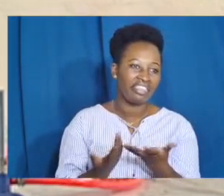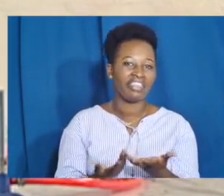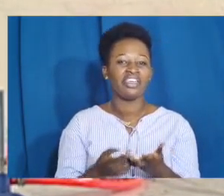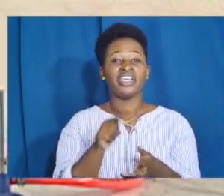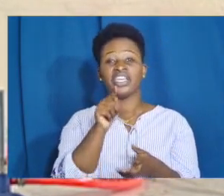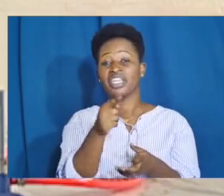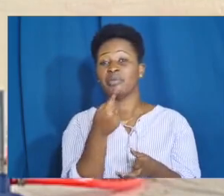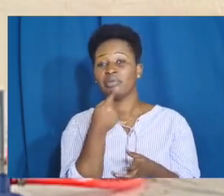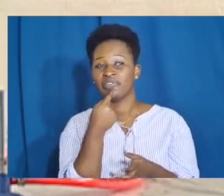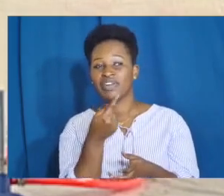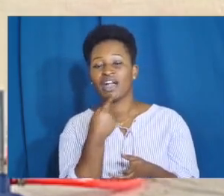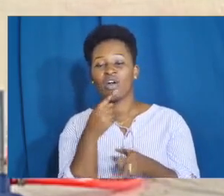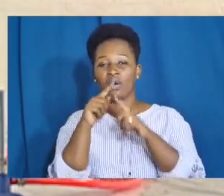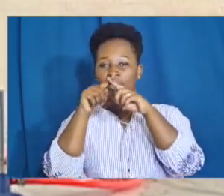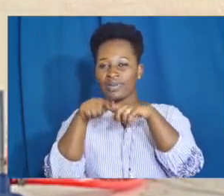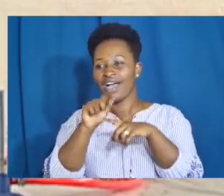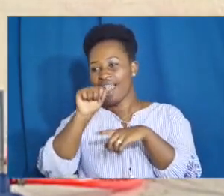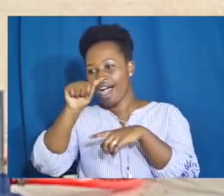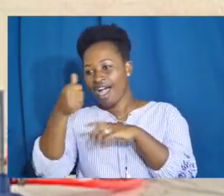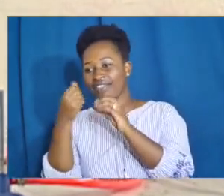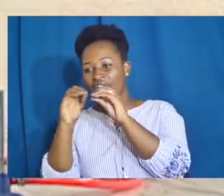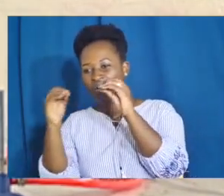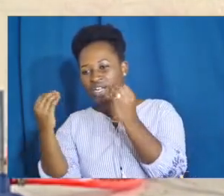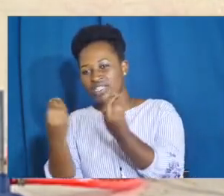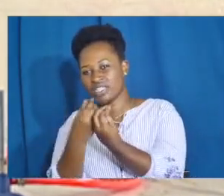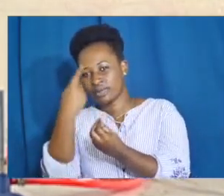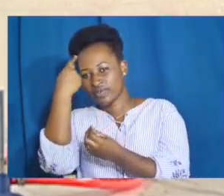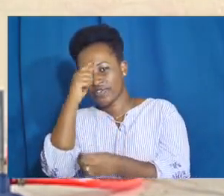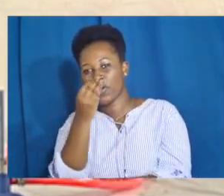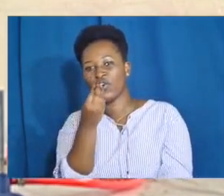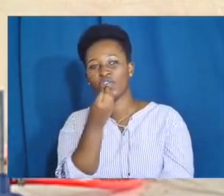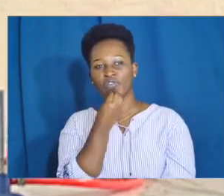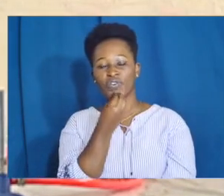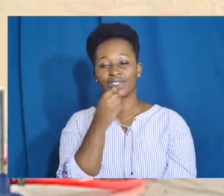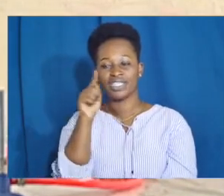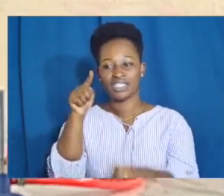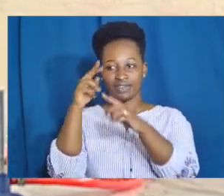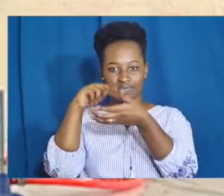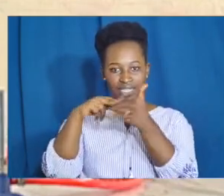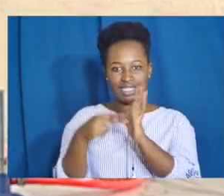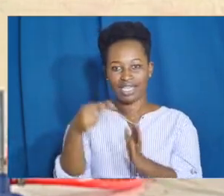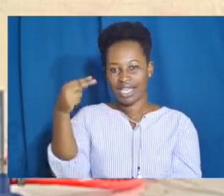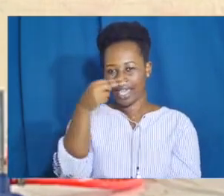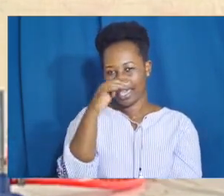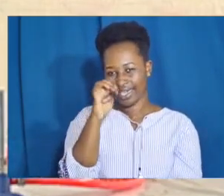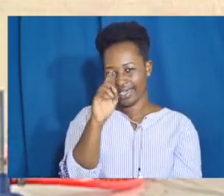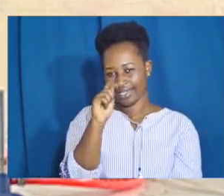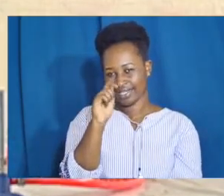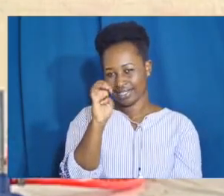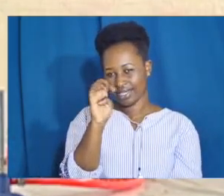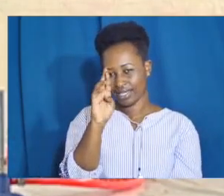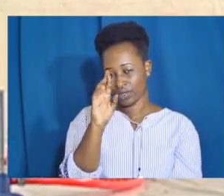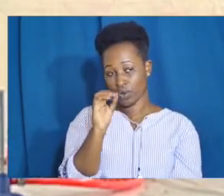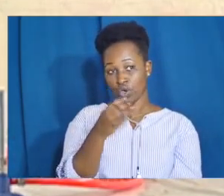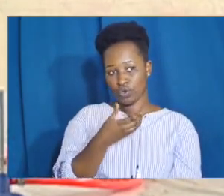they depend on other organisms for food. That means heterotrophic. So here we have two modes